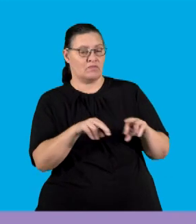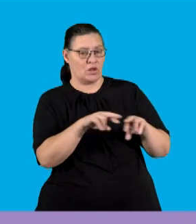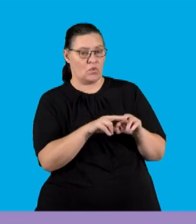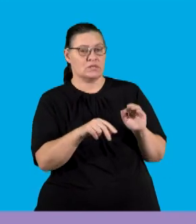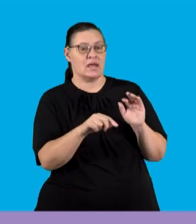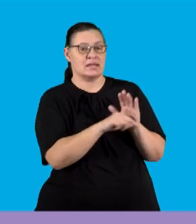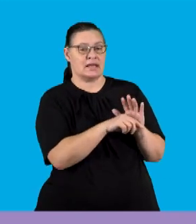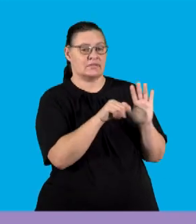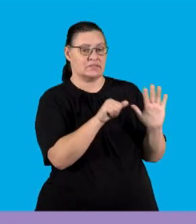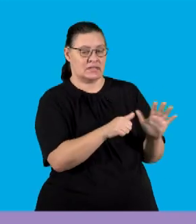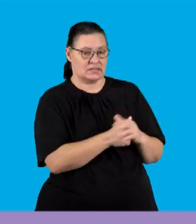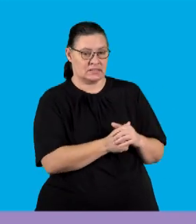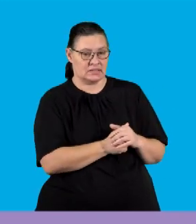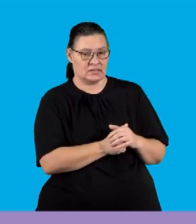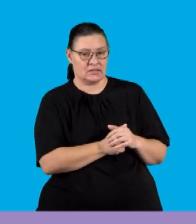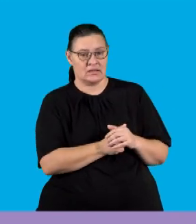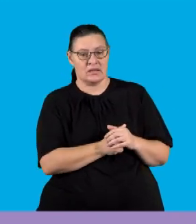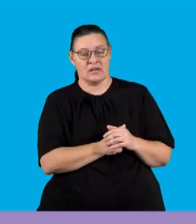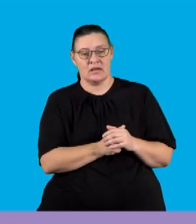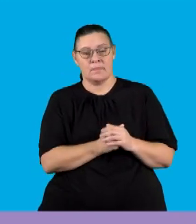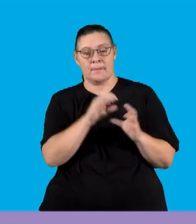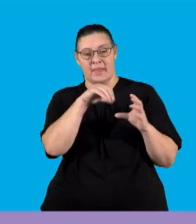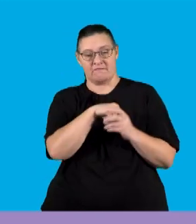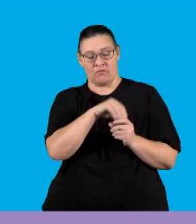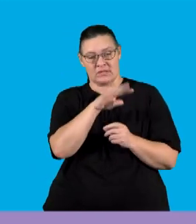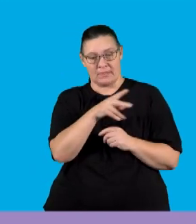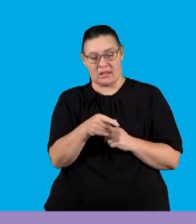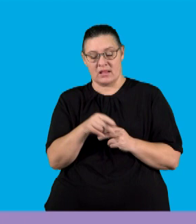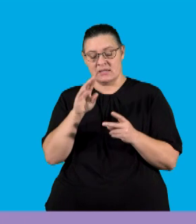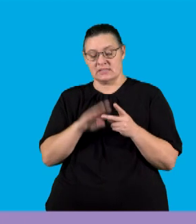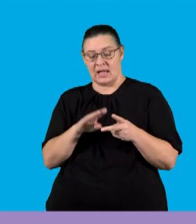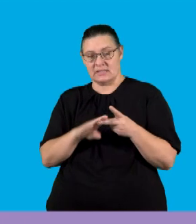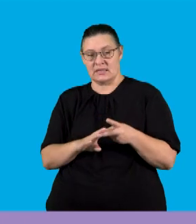the -6, and that of course will go into our table. The second